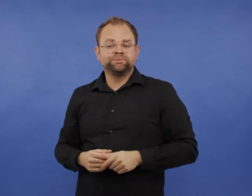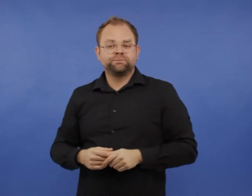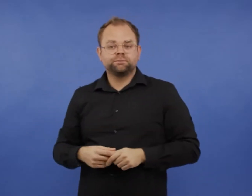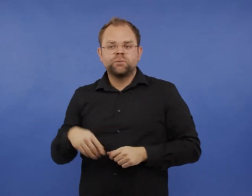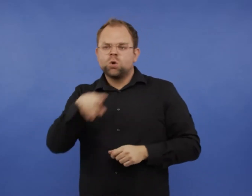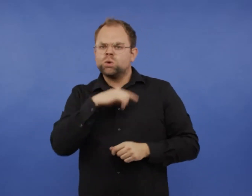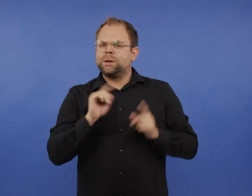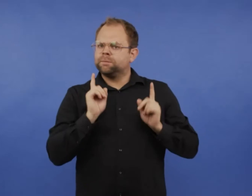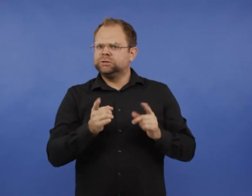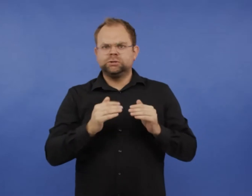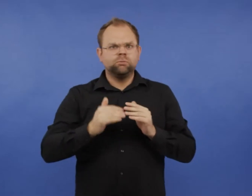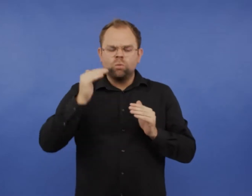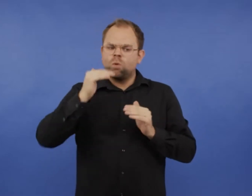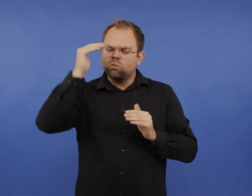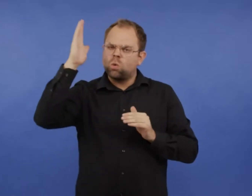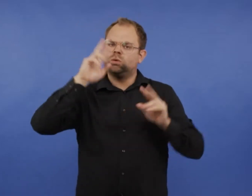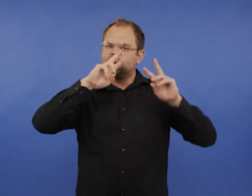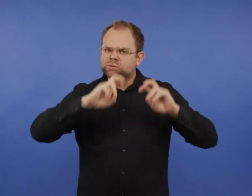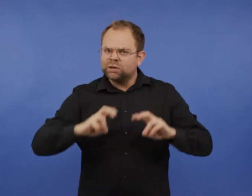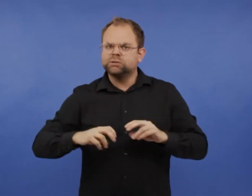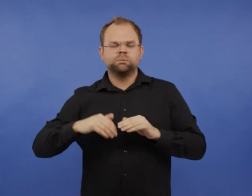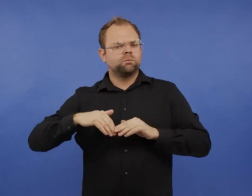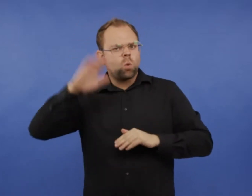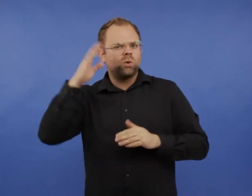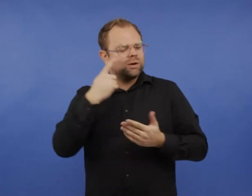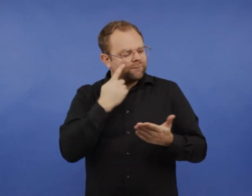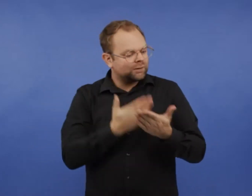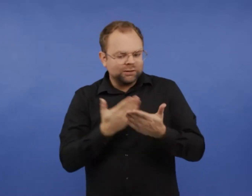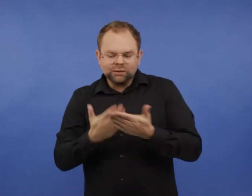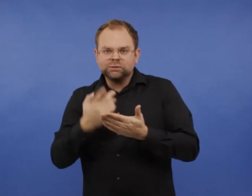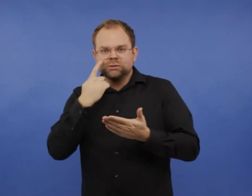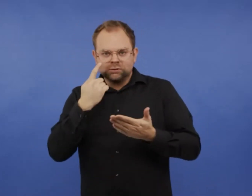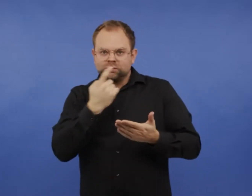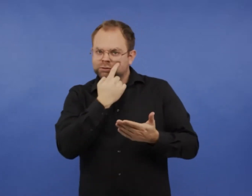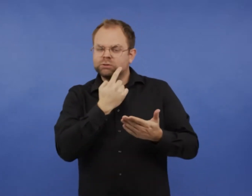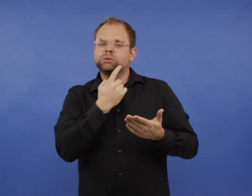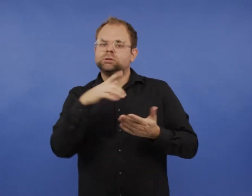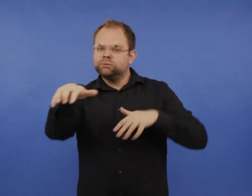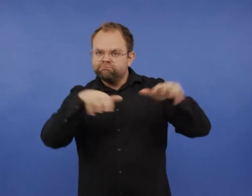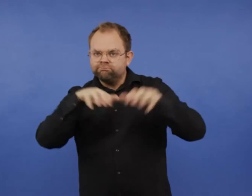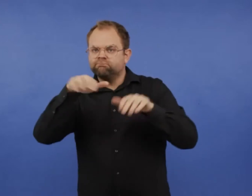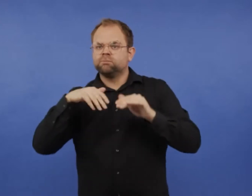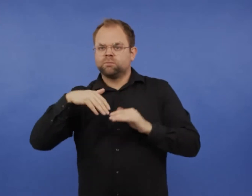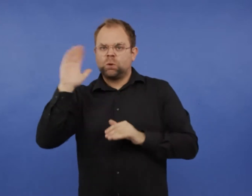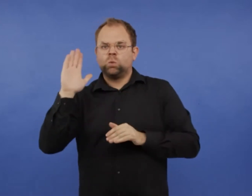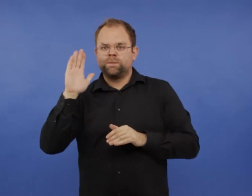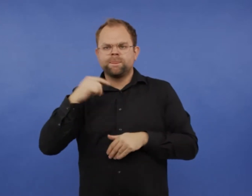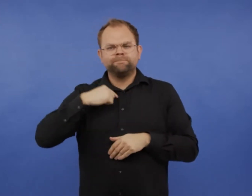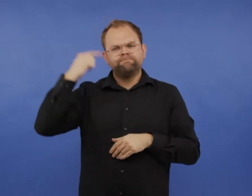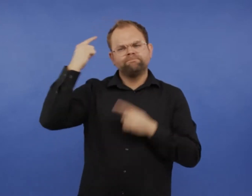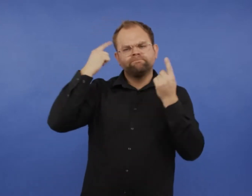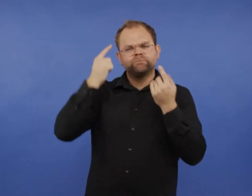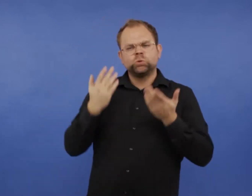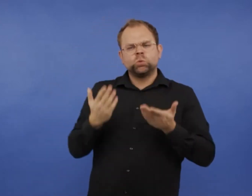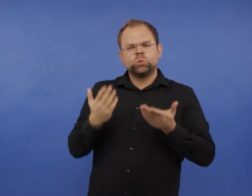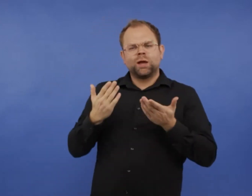about their knowledge on disability, that would help a lot to build the future actions of what the military, what those